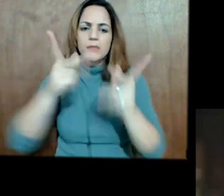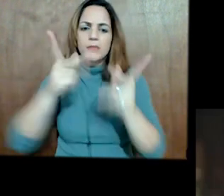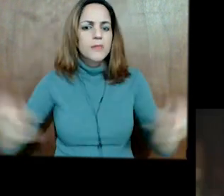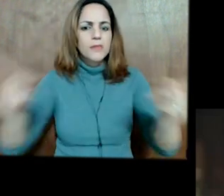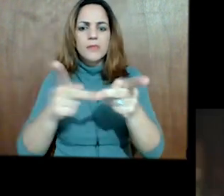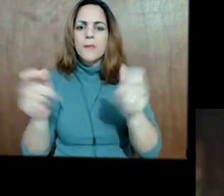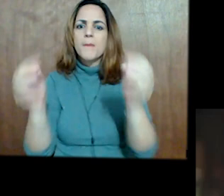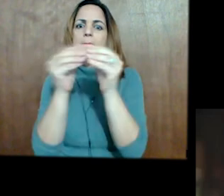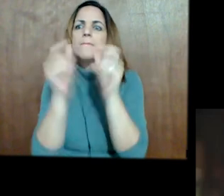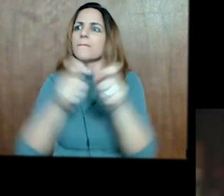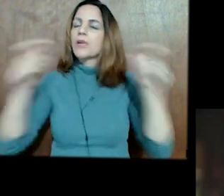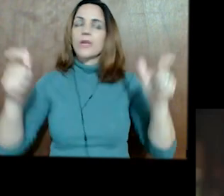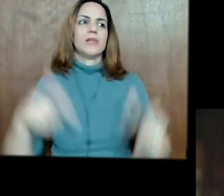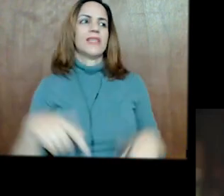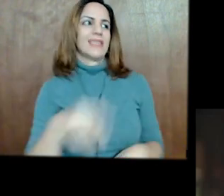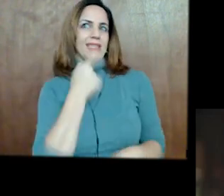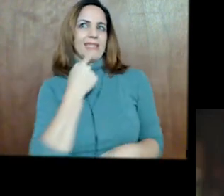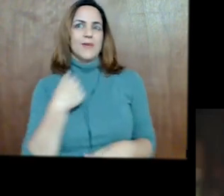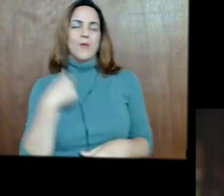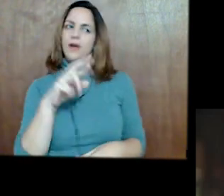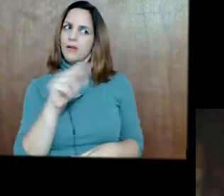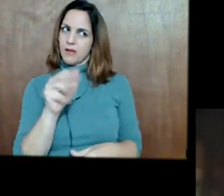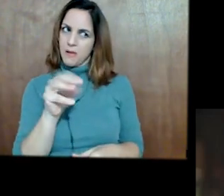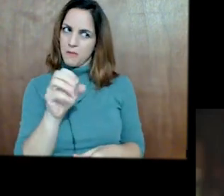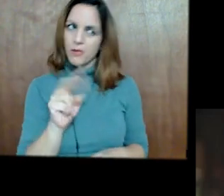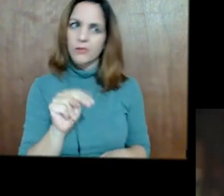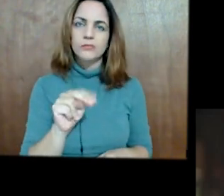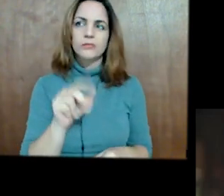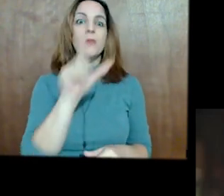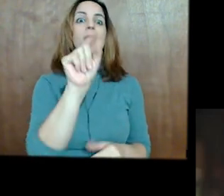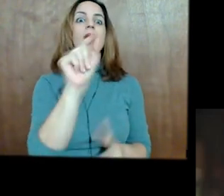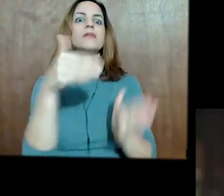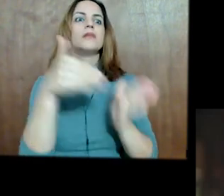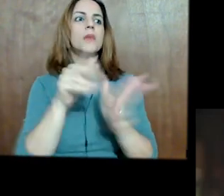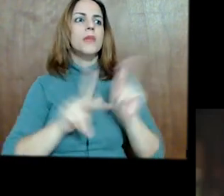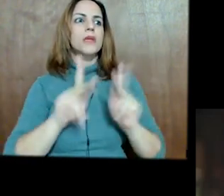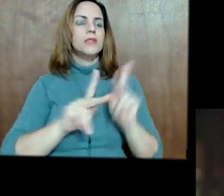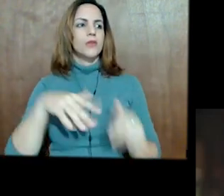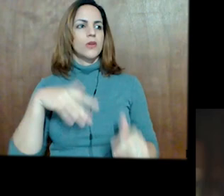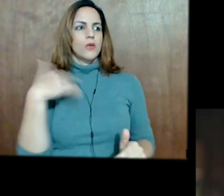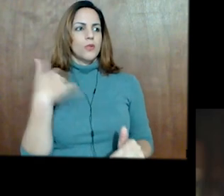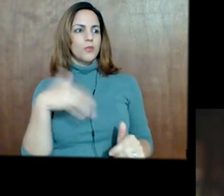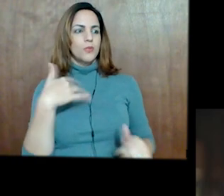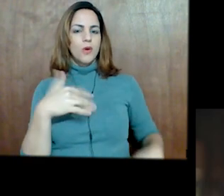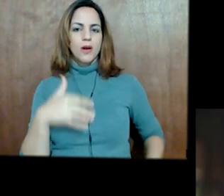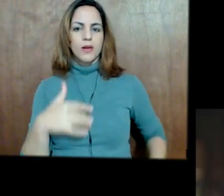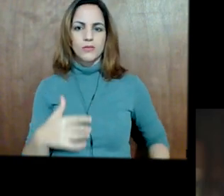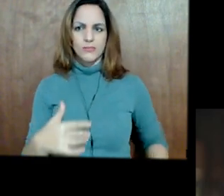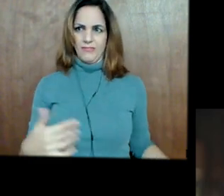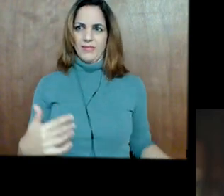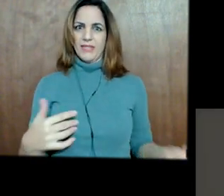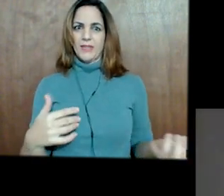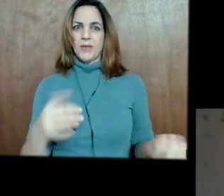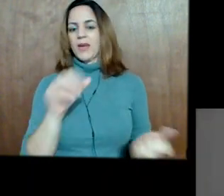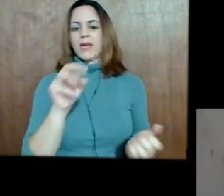I said, well, you know, Ramon, this Madison Square Garden, that holds 20,000. And then I saw his eyes like light